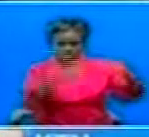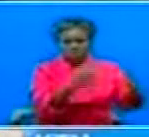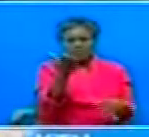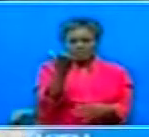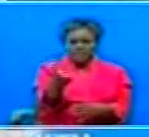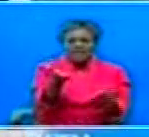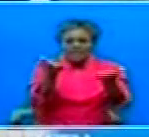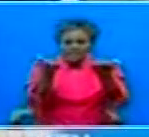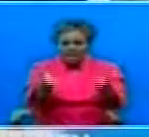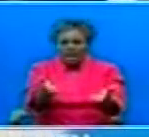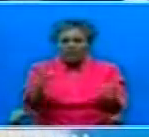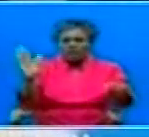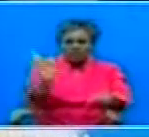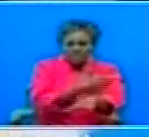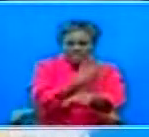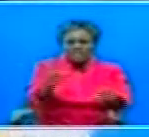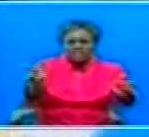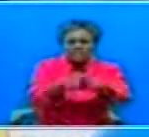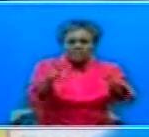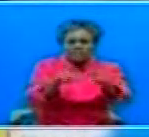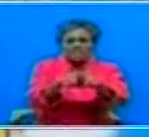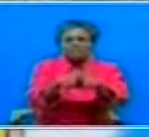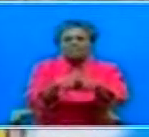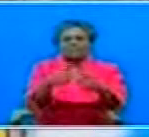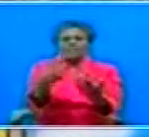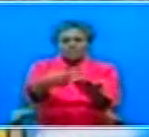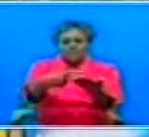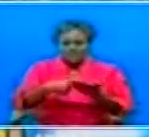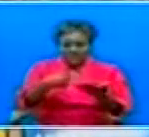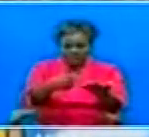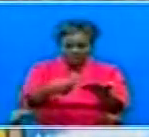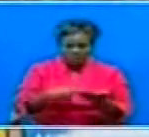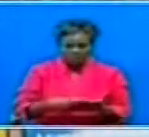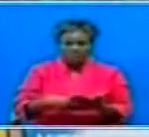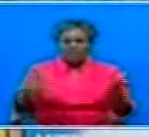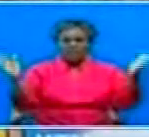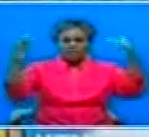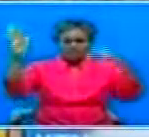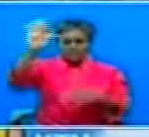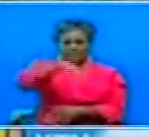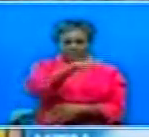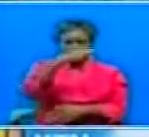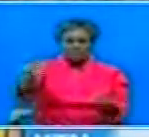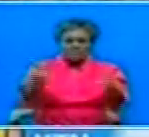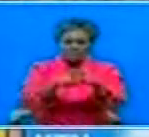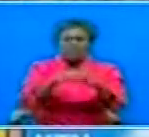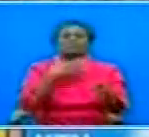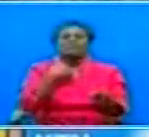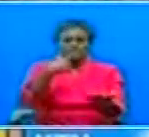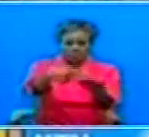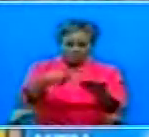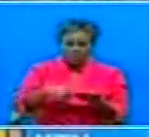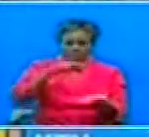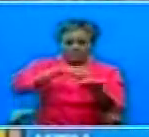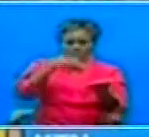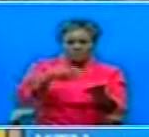assembly are now singing the same tune, dialogue. The assembly always and ever has been for dialogue. But that does not